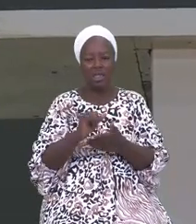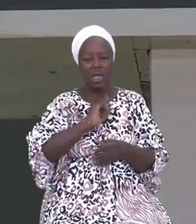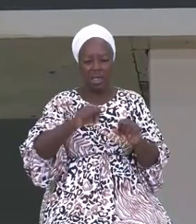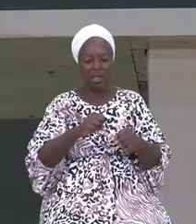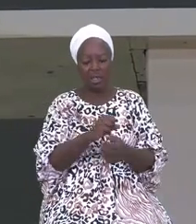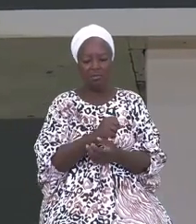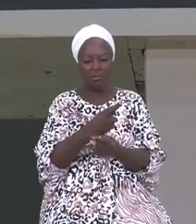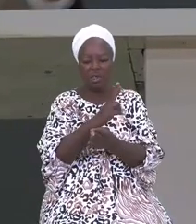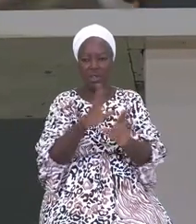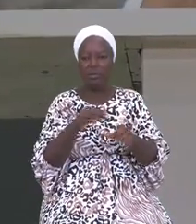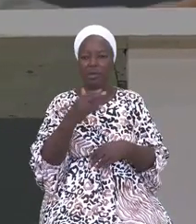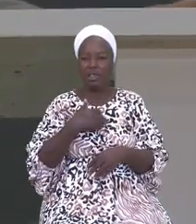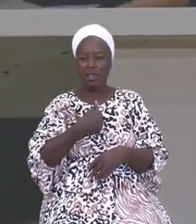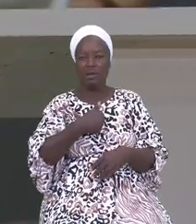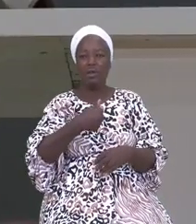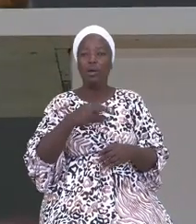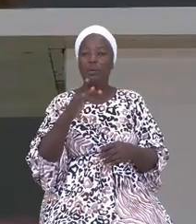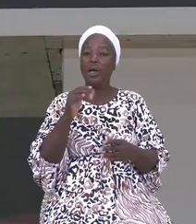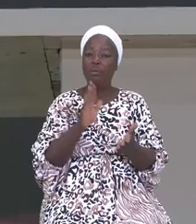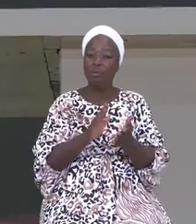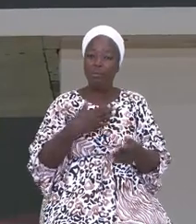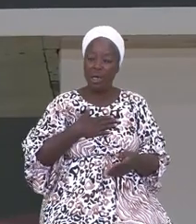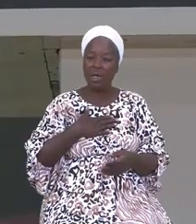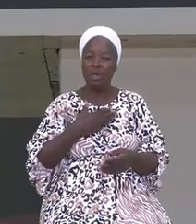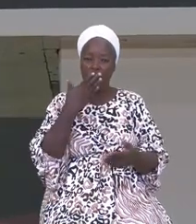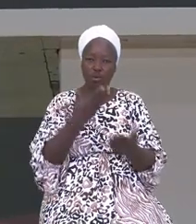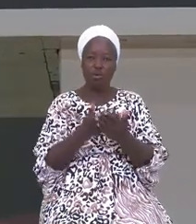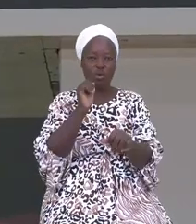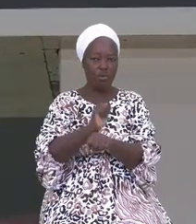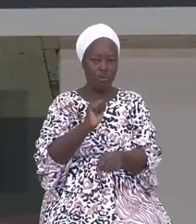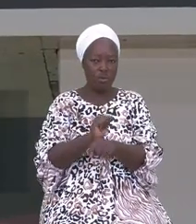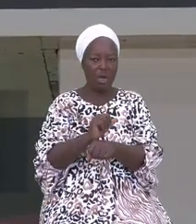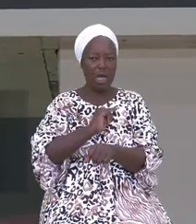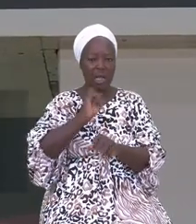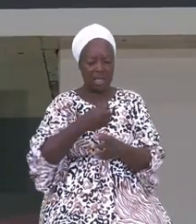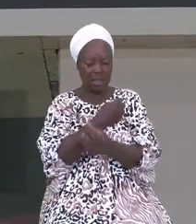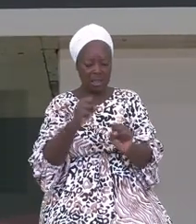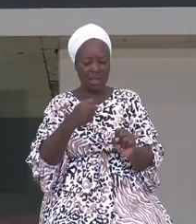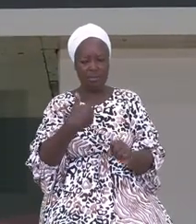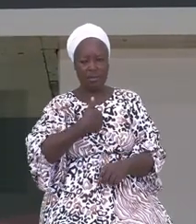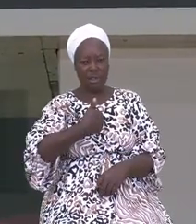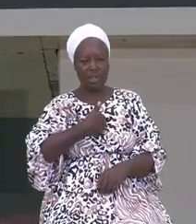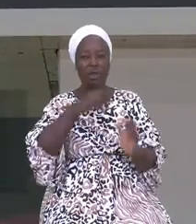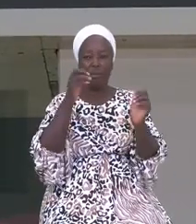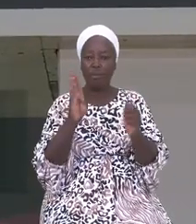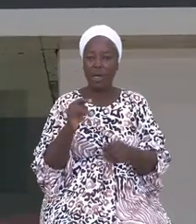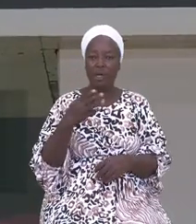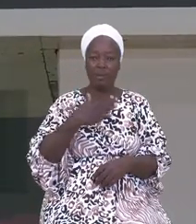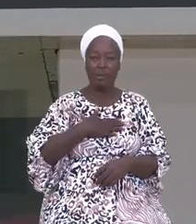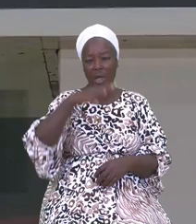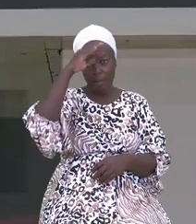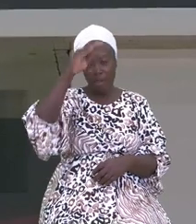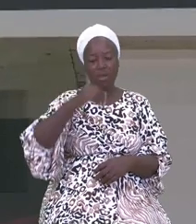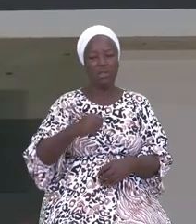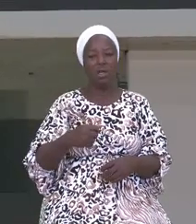redeem myself by my action, by my human efforts. No,